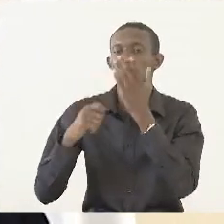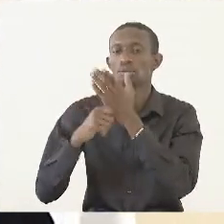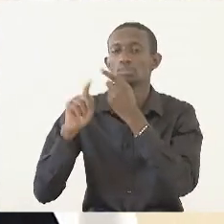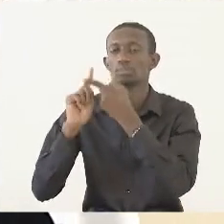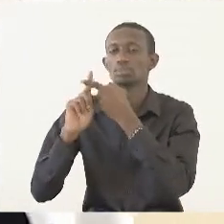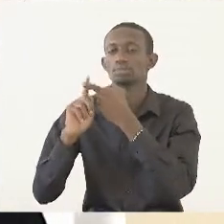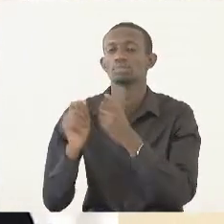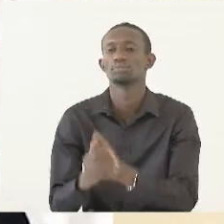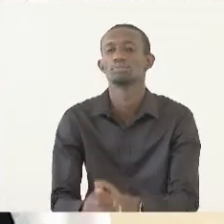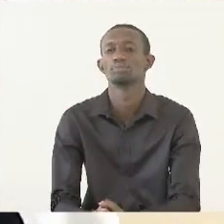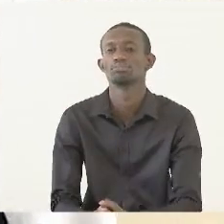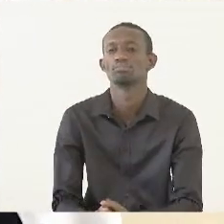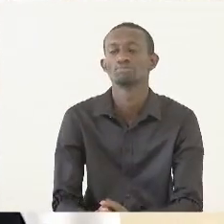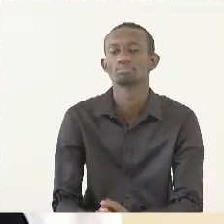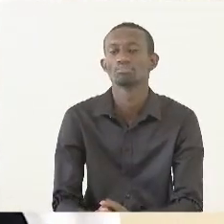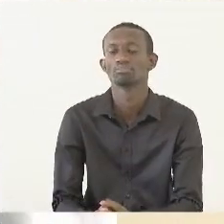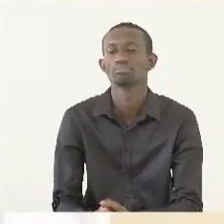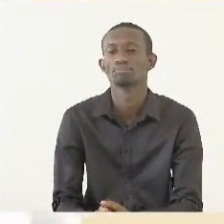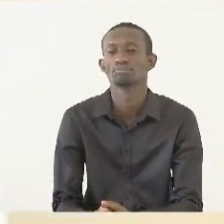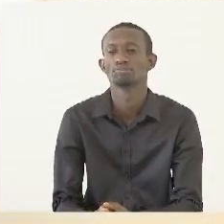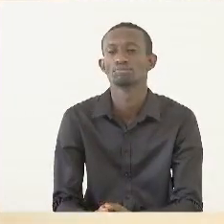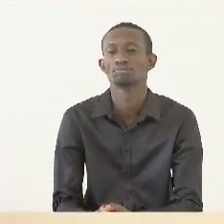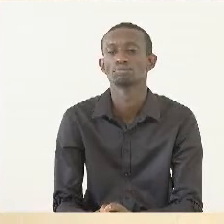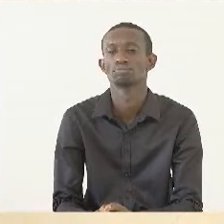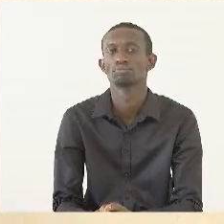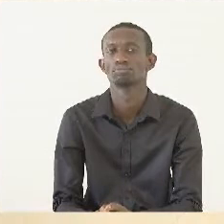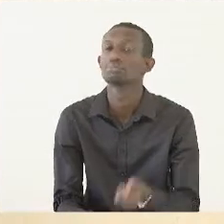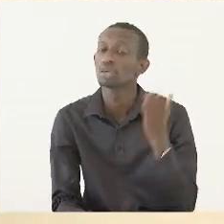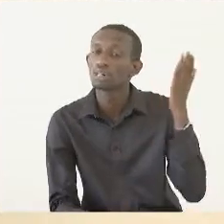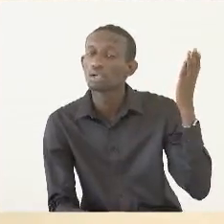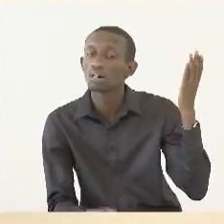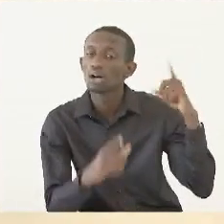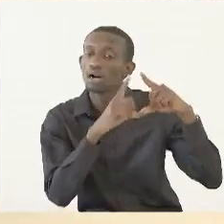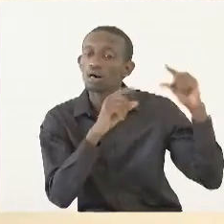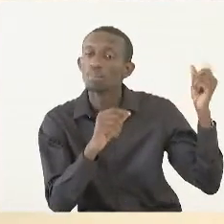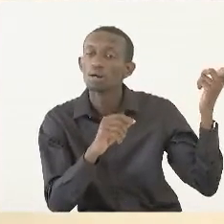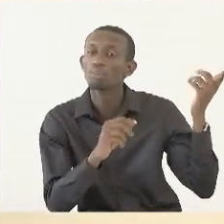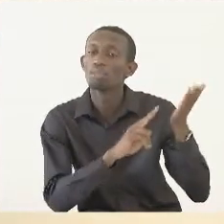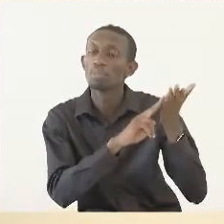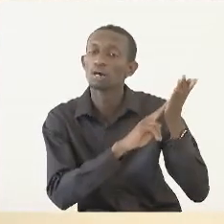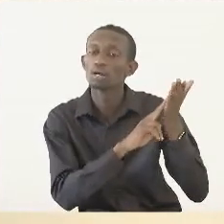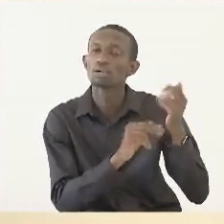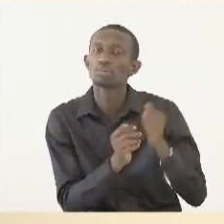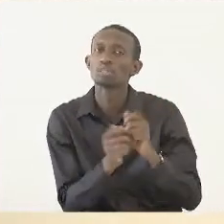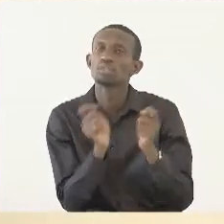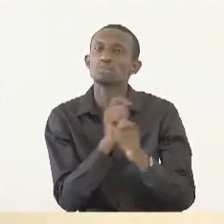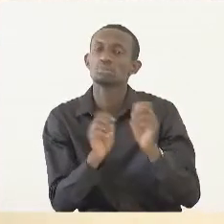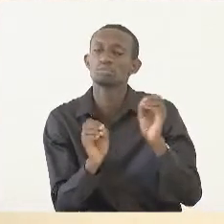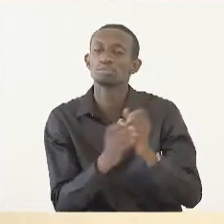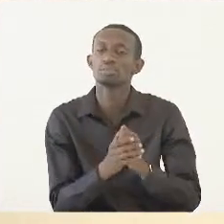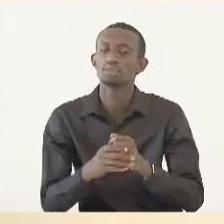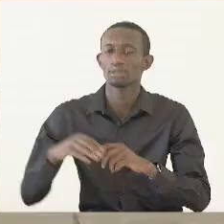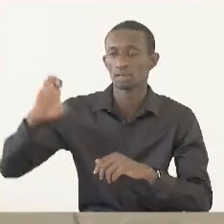inductive effect. So these words actually are used interchangeably with